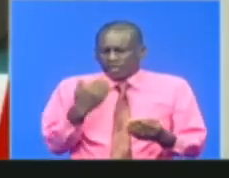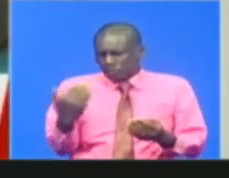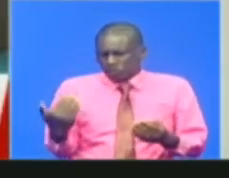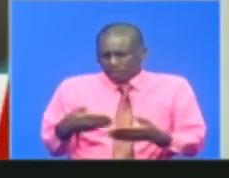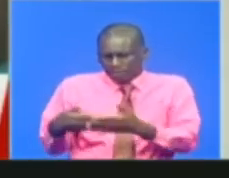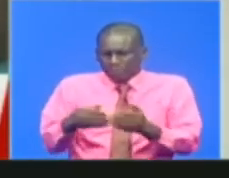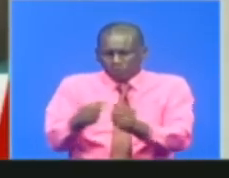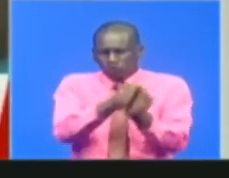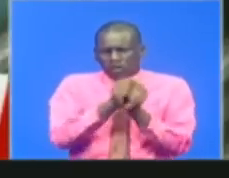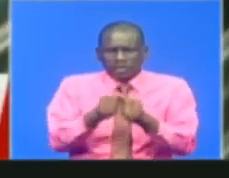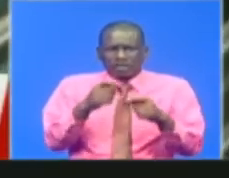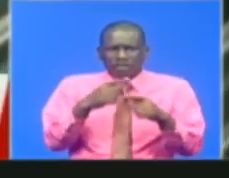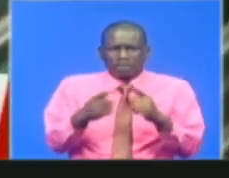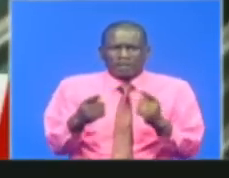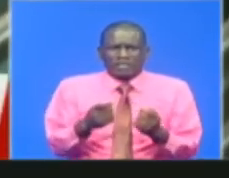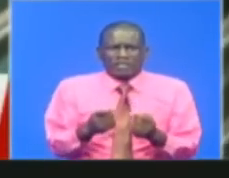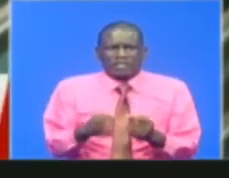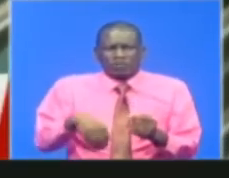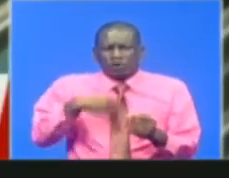but were often at odds.